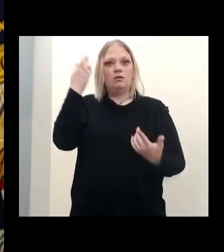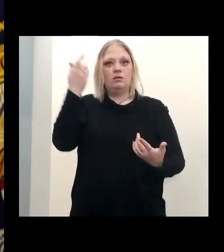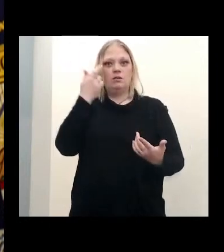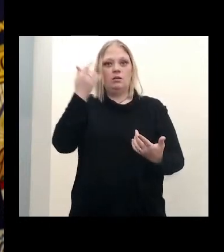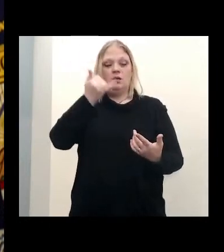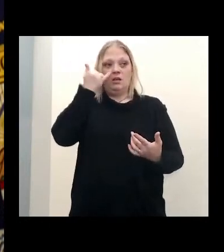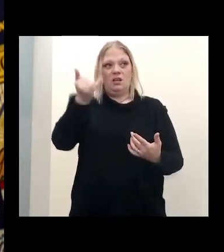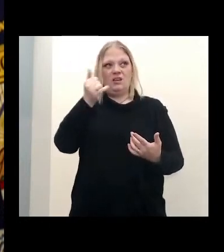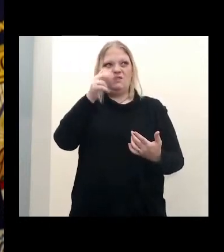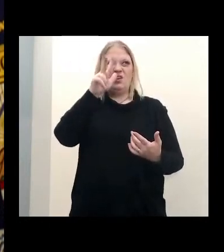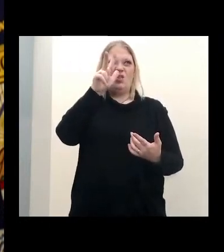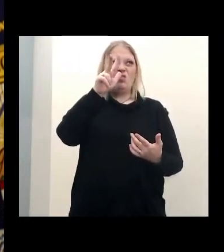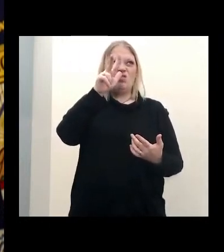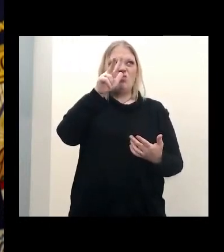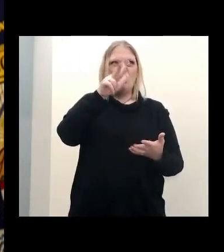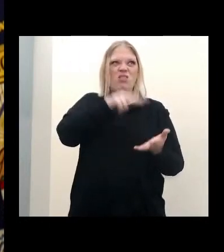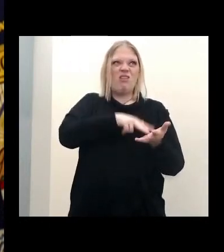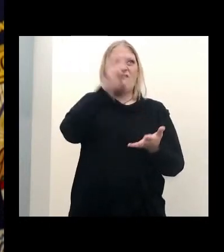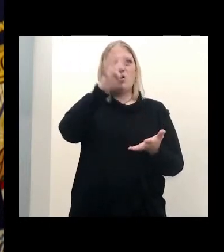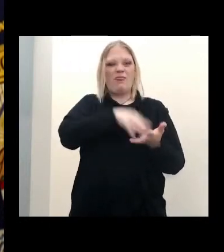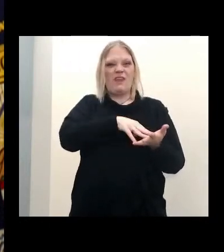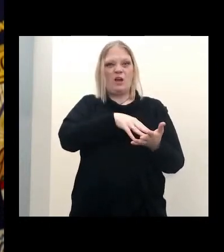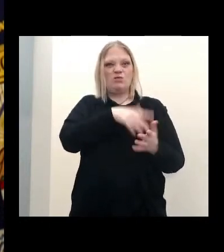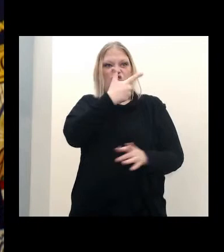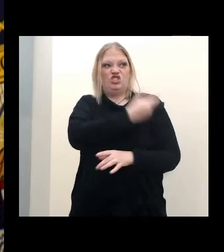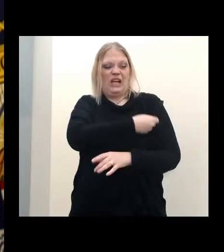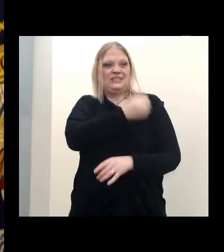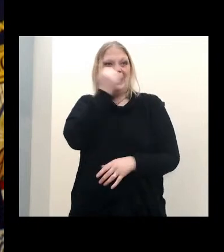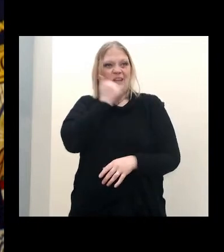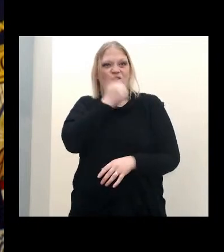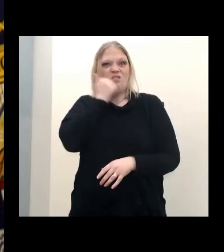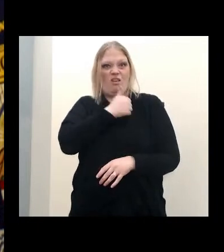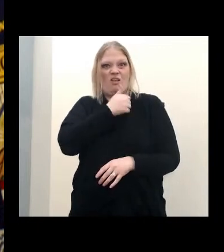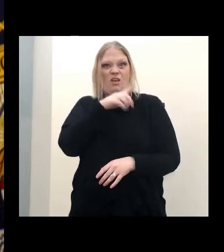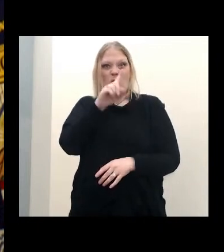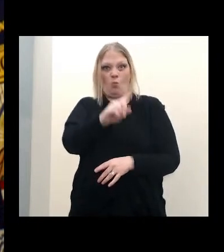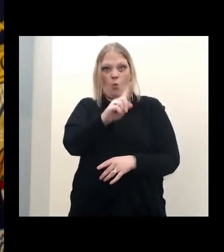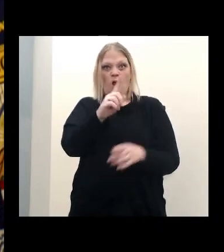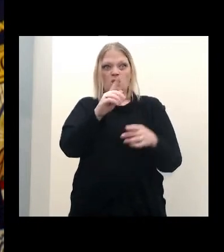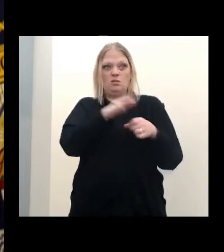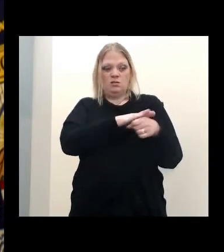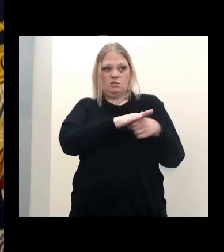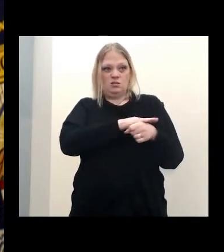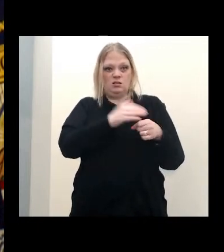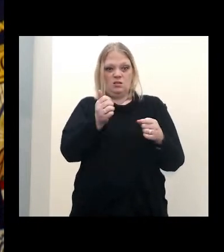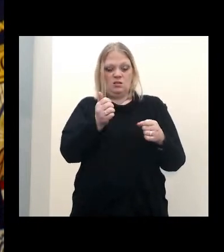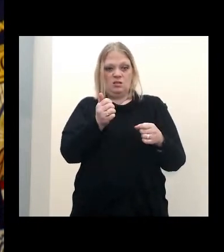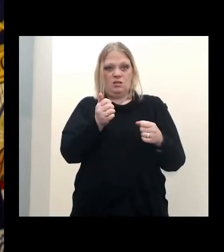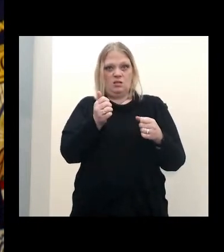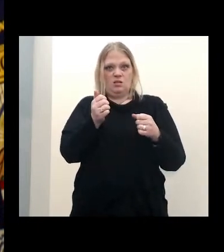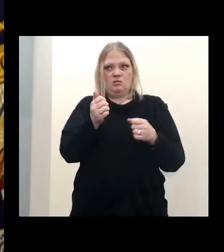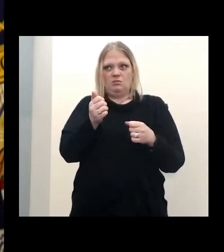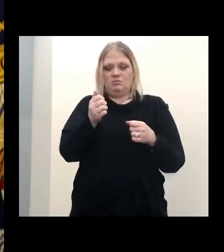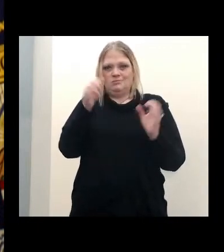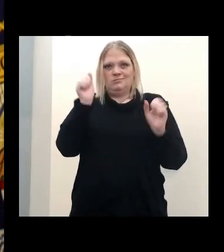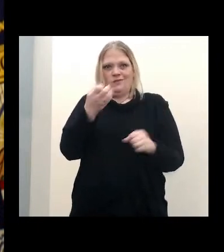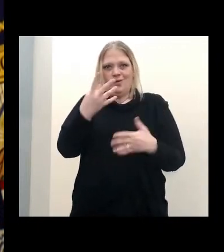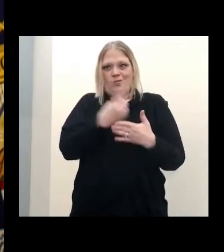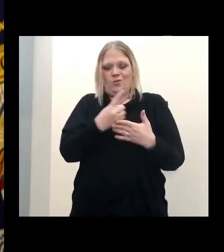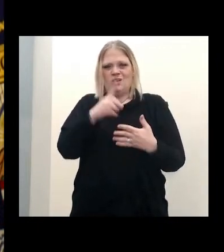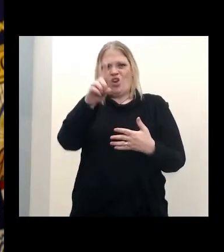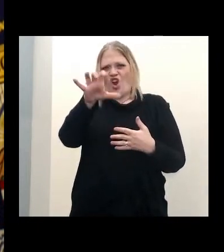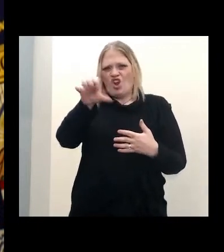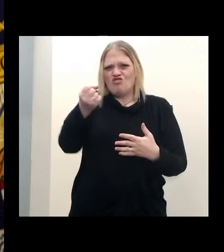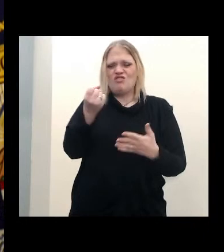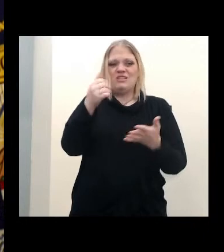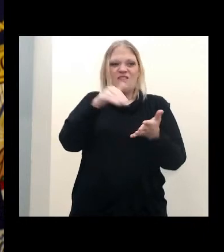3,000 to 4,000 doses a day at a mass vaccination site, within a few weeks you could be doing hundreds of thousands of